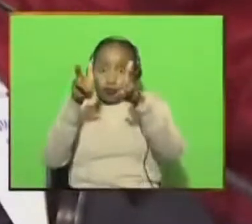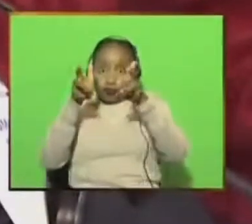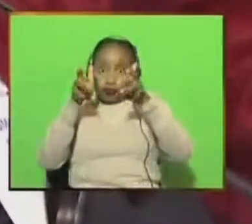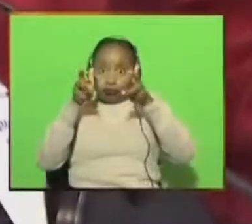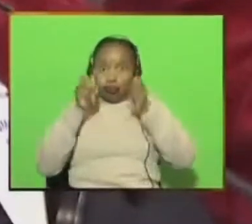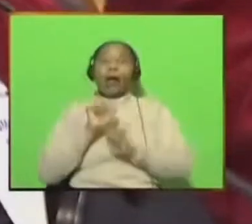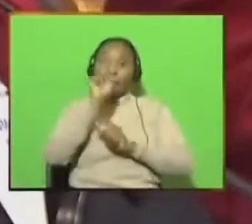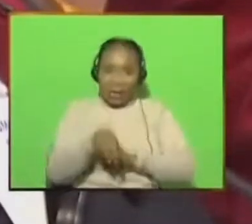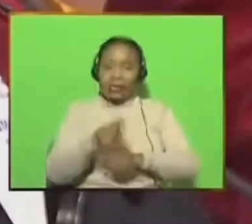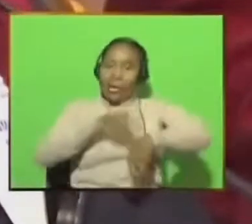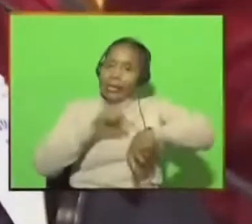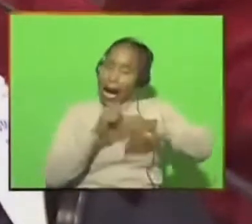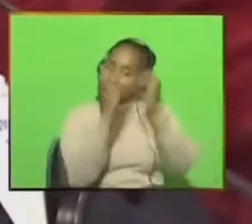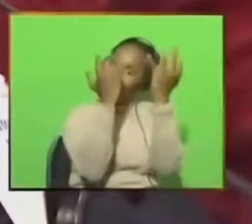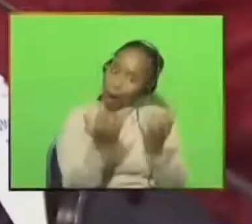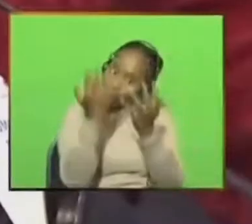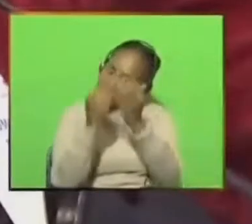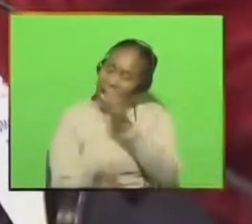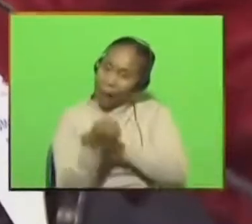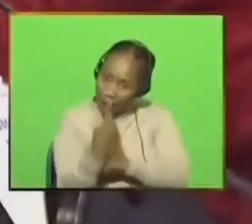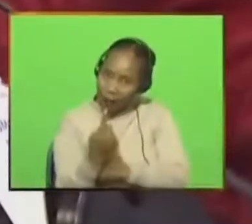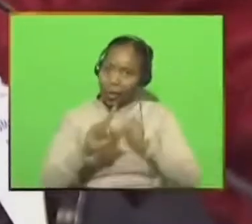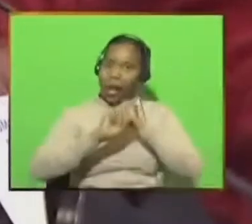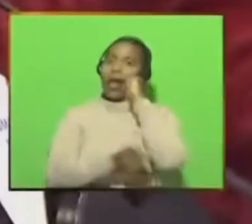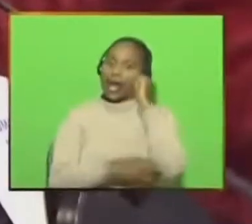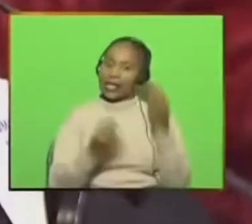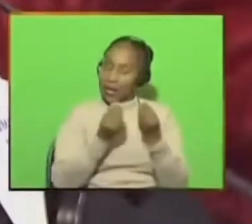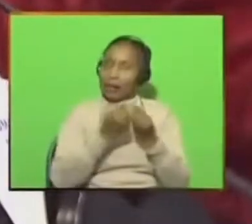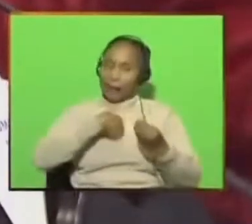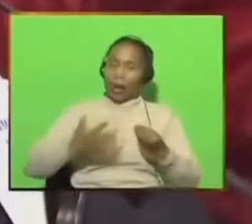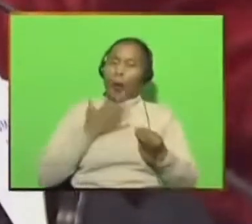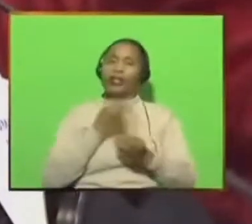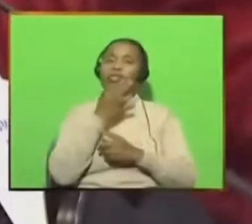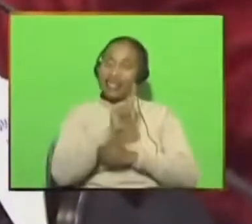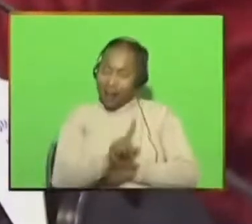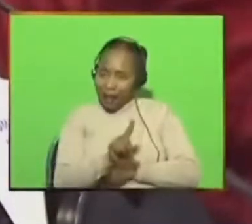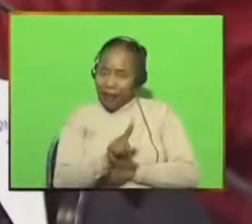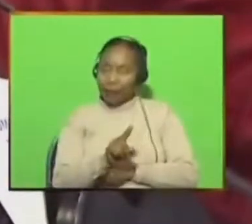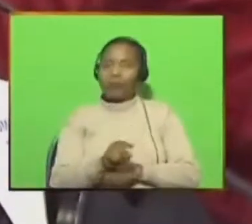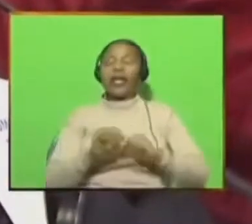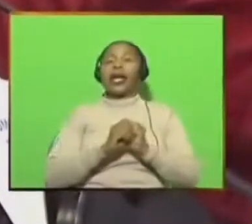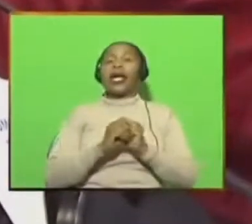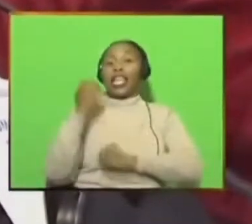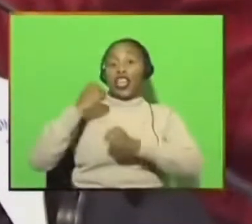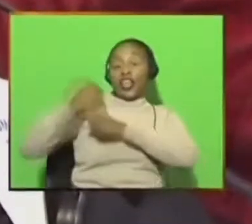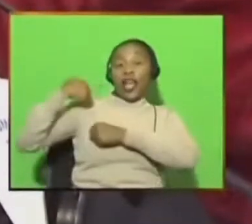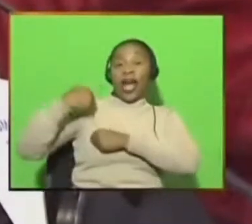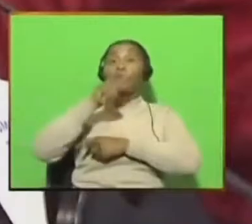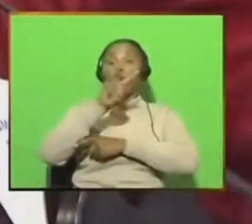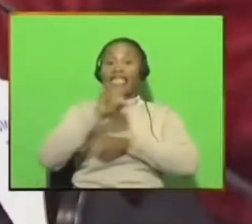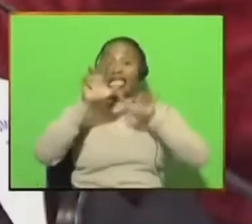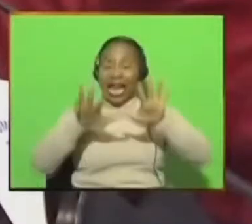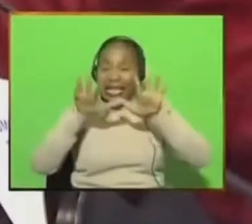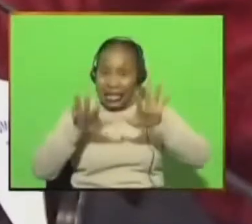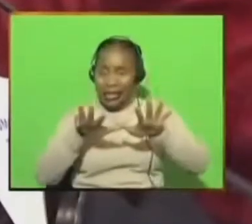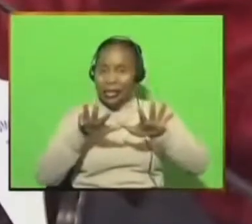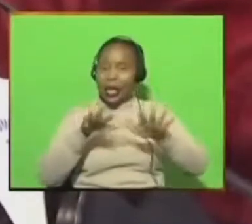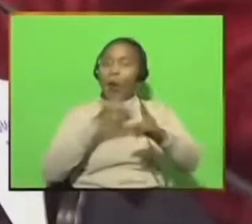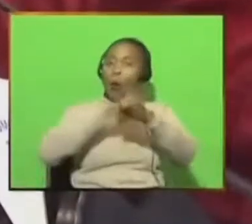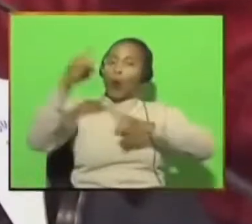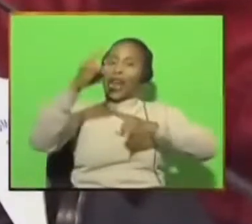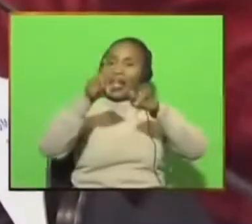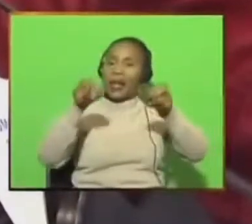rule aside. Nobody will do anything. It's your rule. It's not us. It doesn't have to be subjected to anything. It